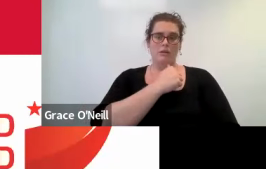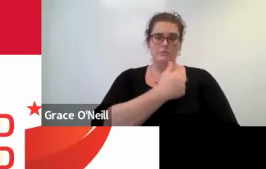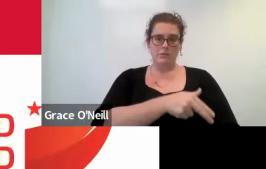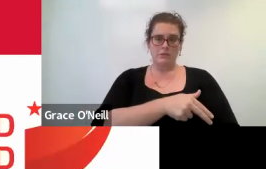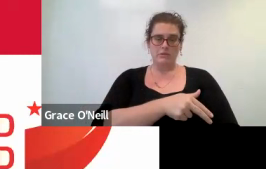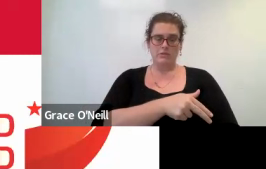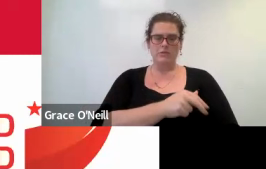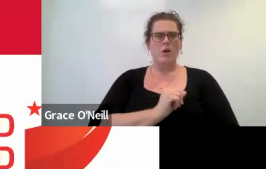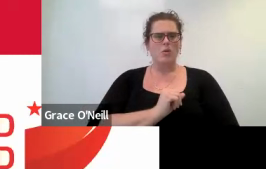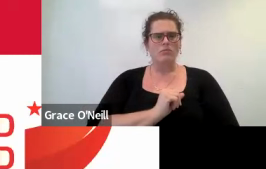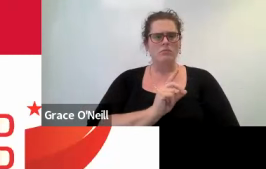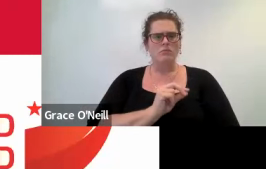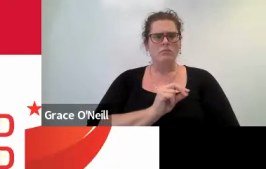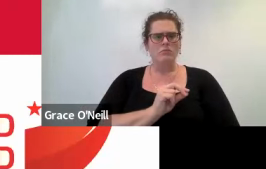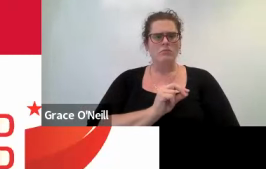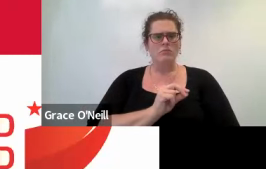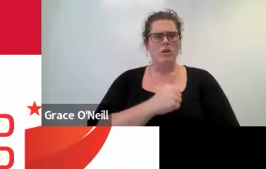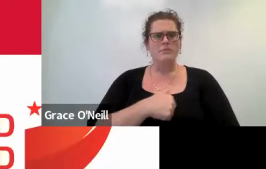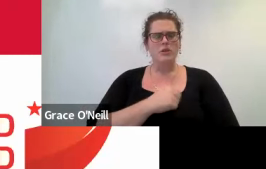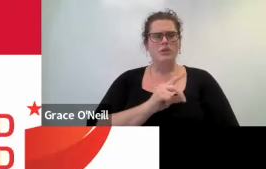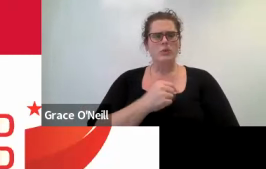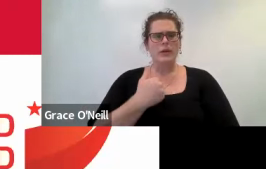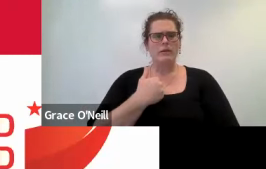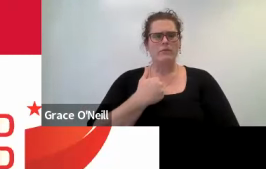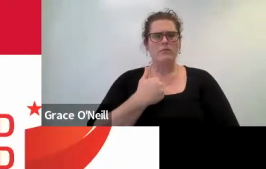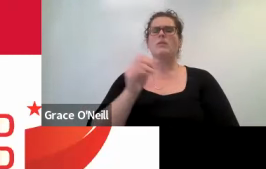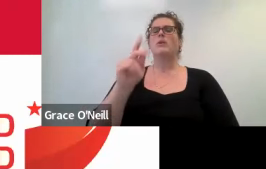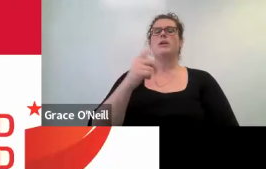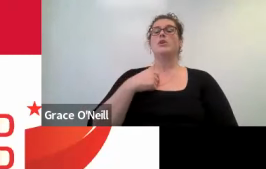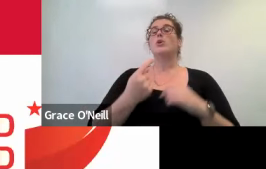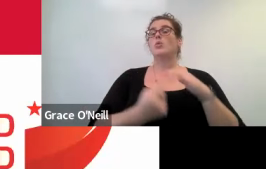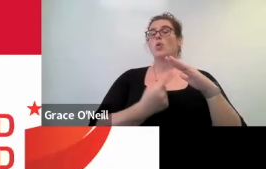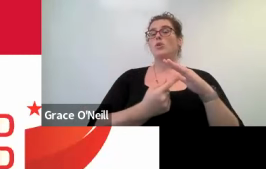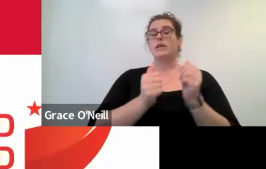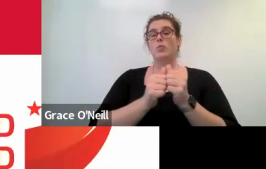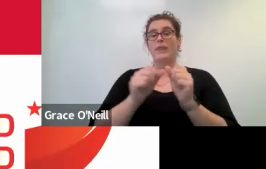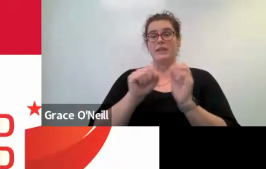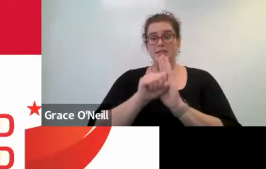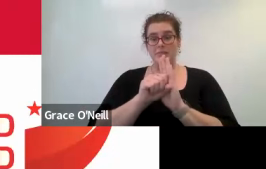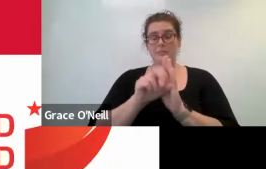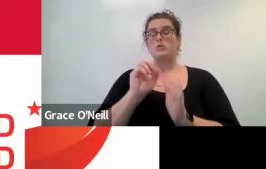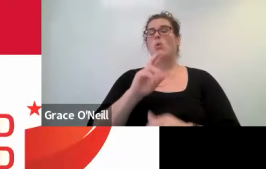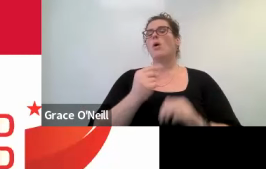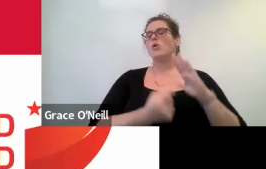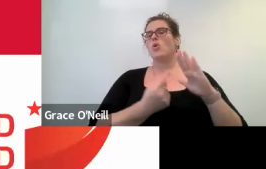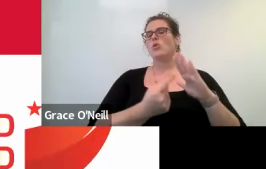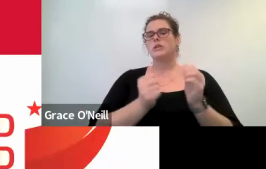Oh, we do have this, quarantine with symptoms, or quarantine versus